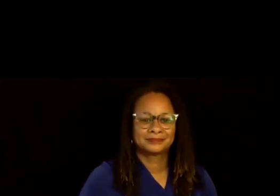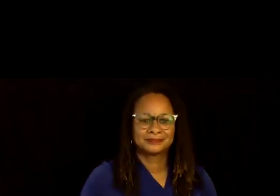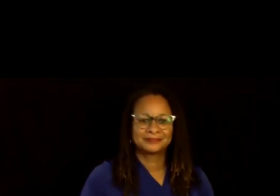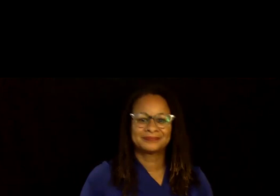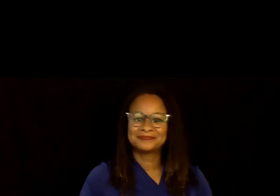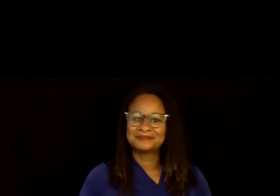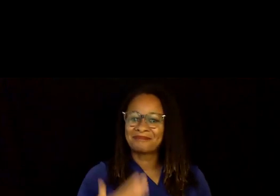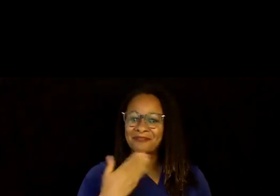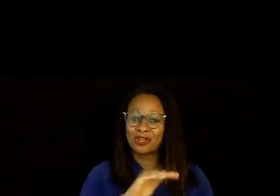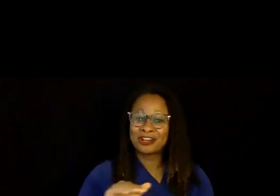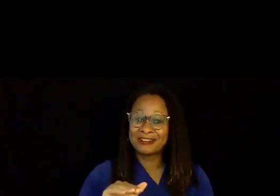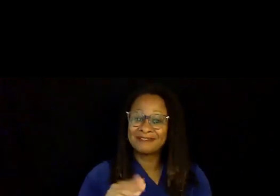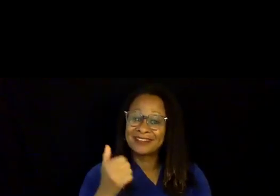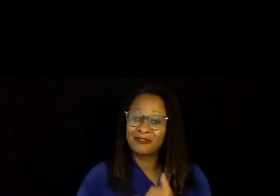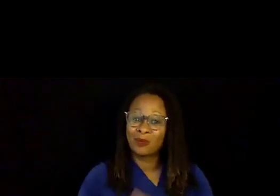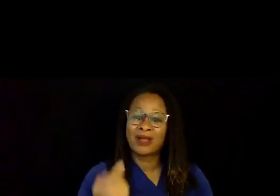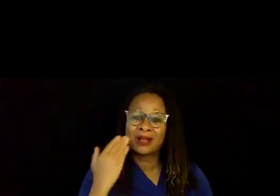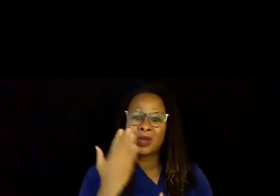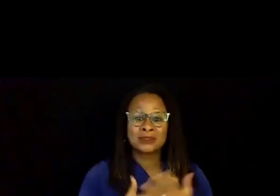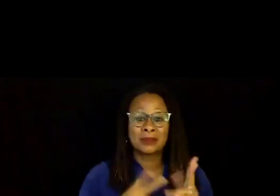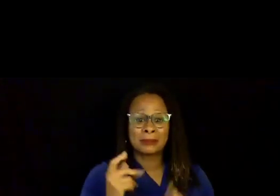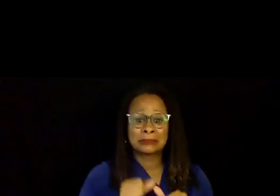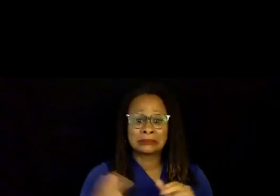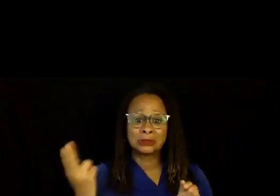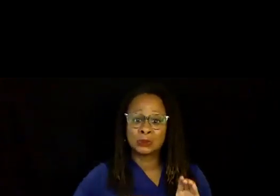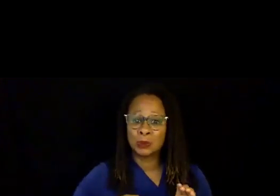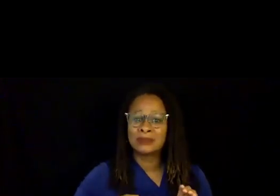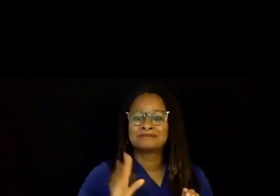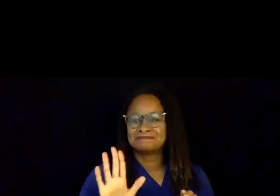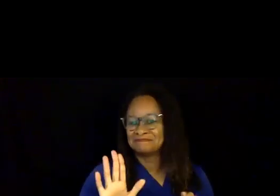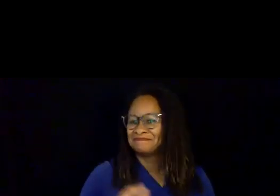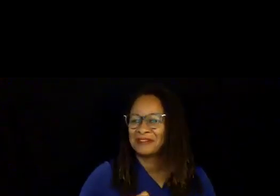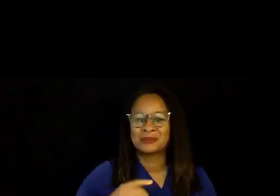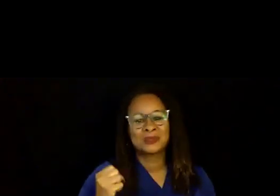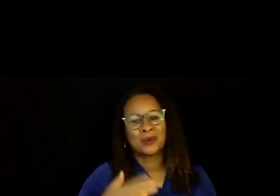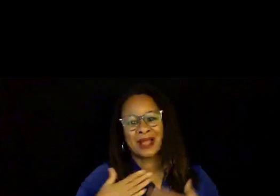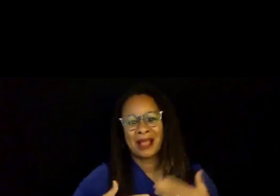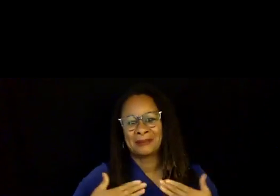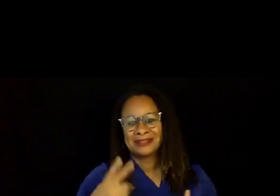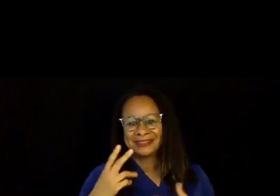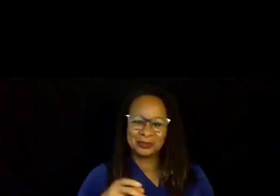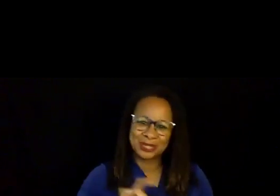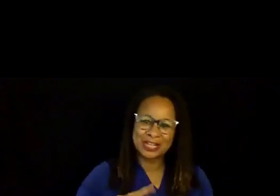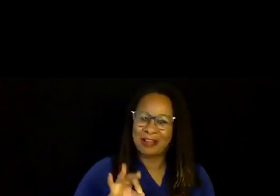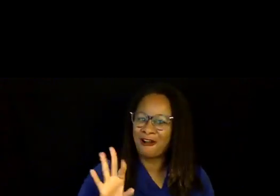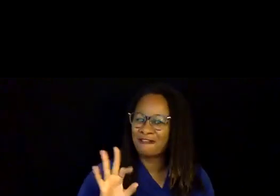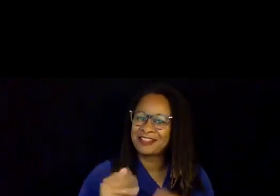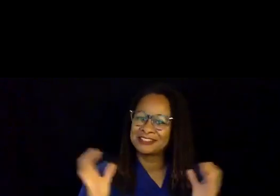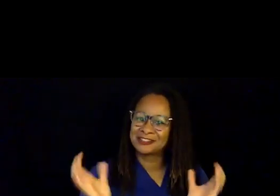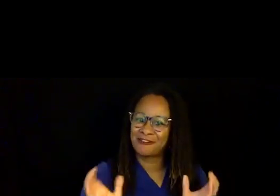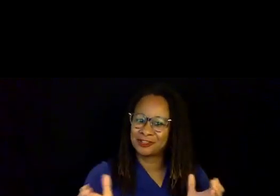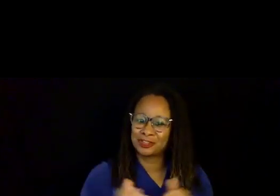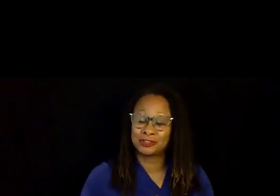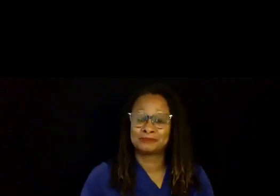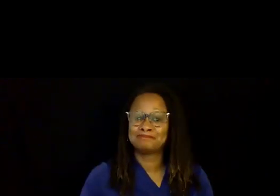Good evening, everyone. I know some of you are still joining us tonight, but I'm so happy to kick off this conversation. I